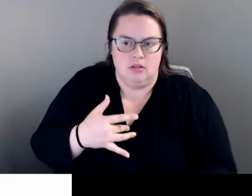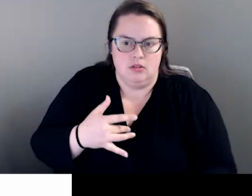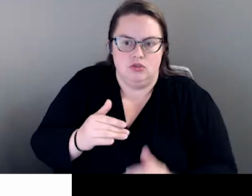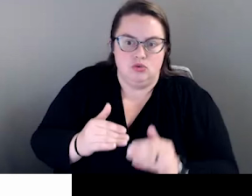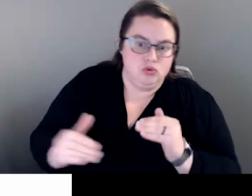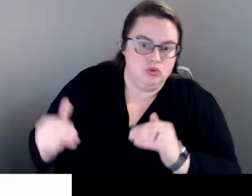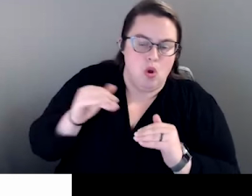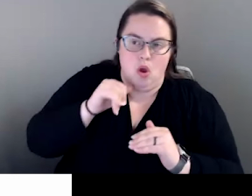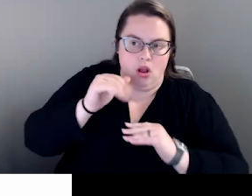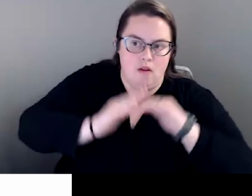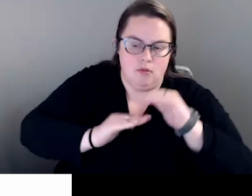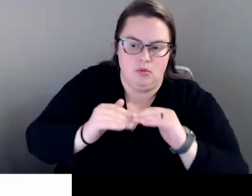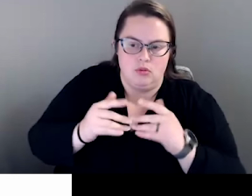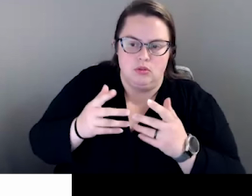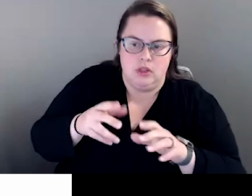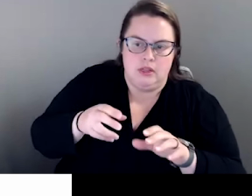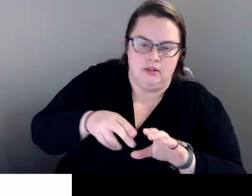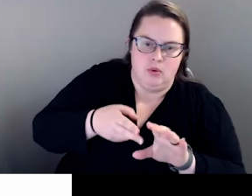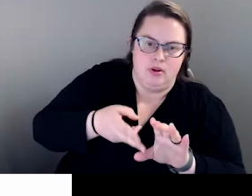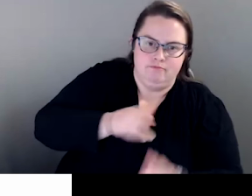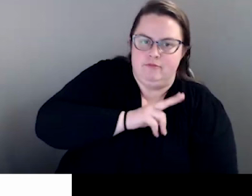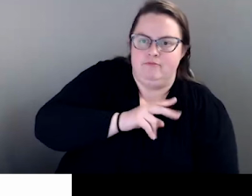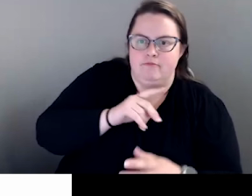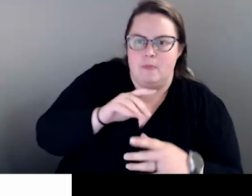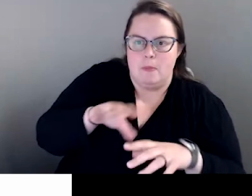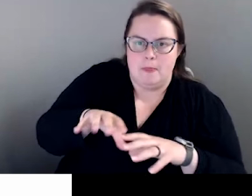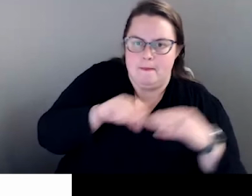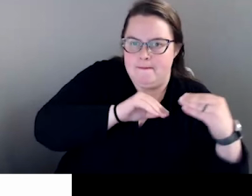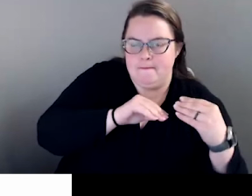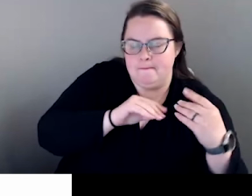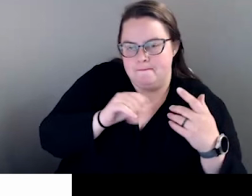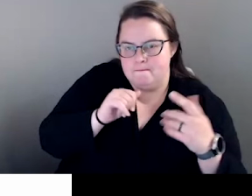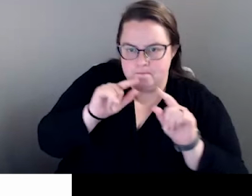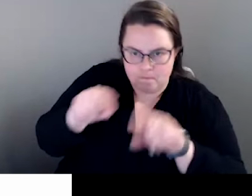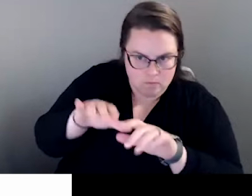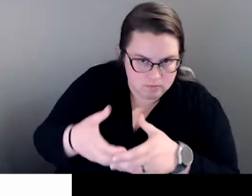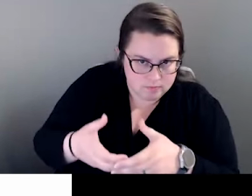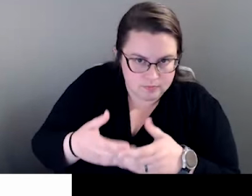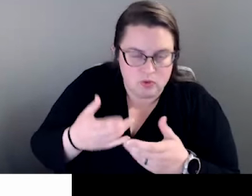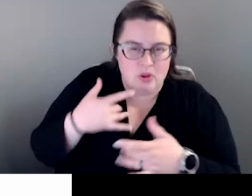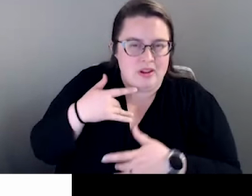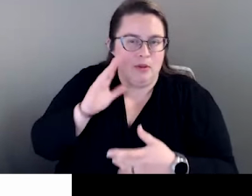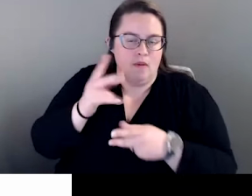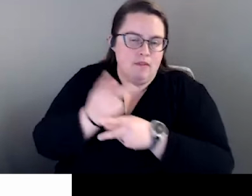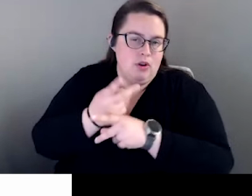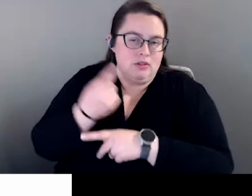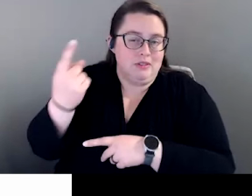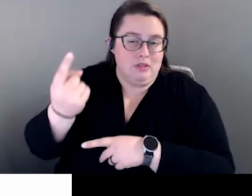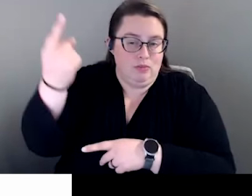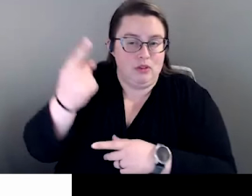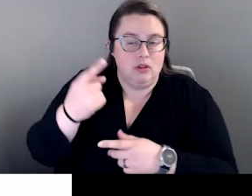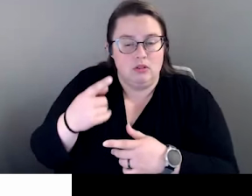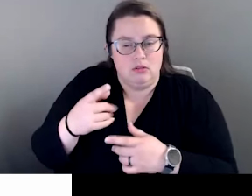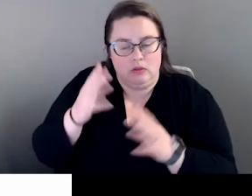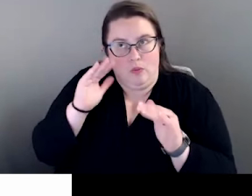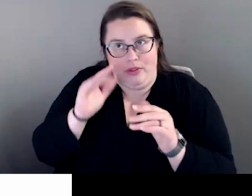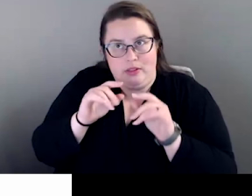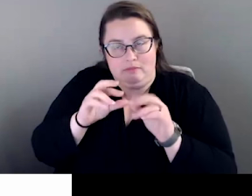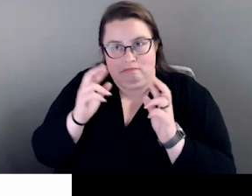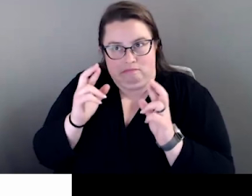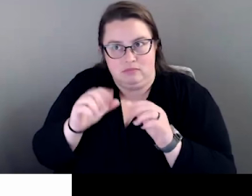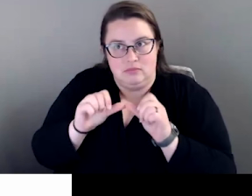to leave or not attend class anymore. So usually we figure something out. So hopefully it continues to be that way, but